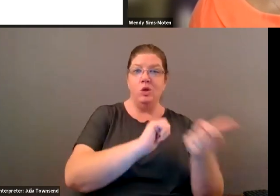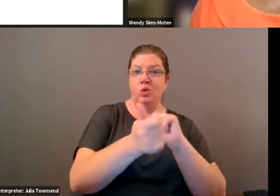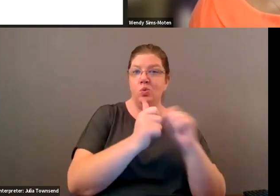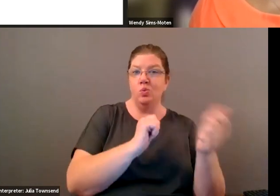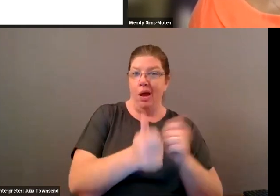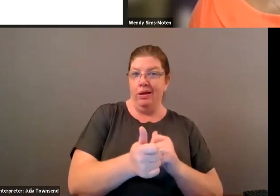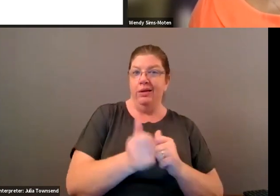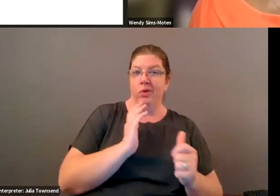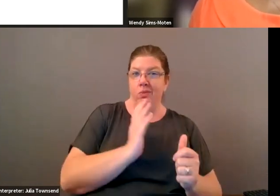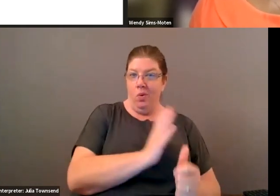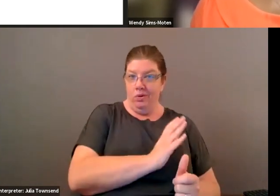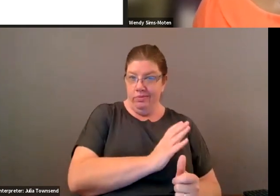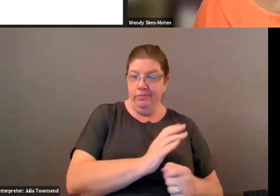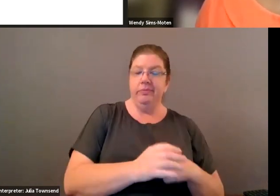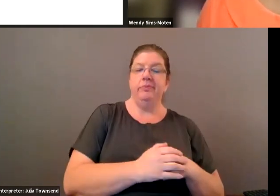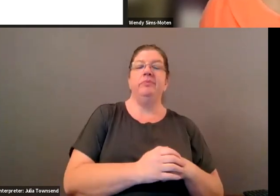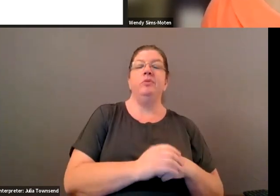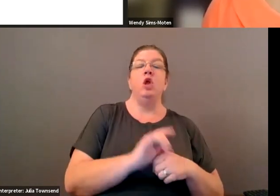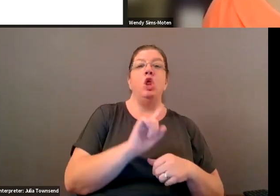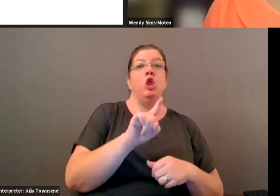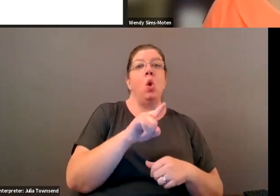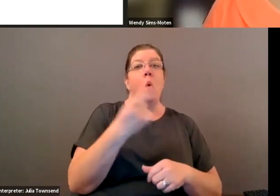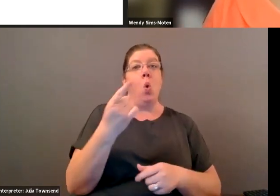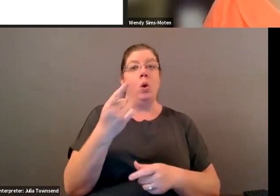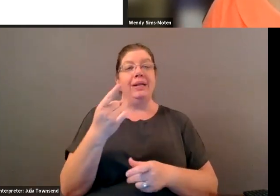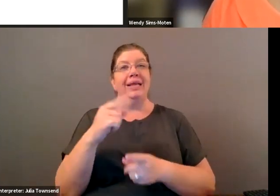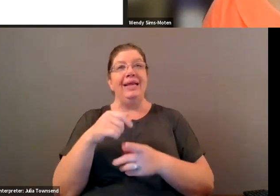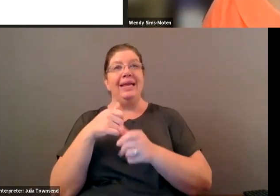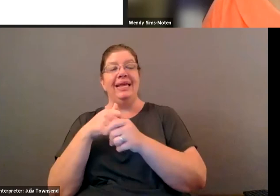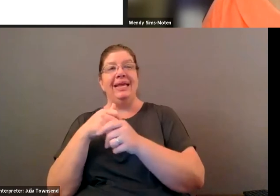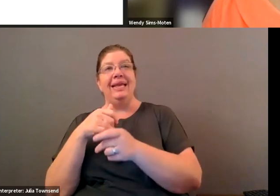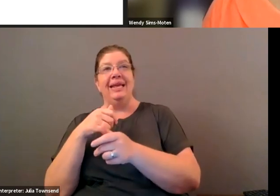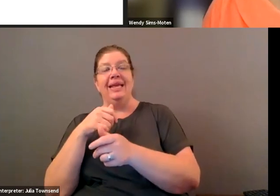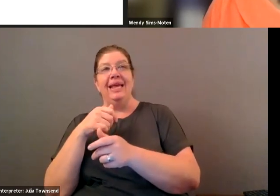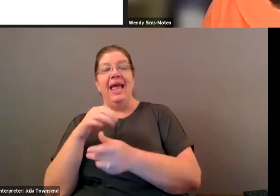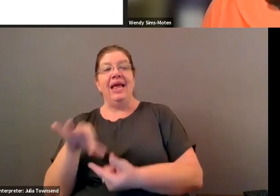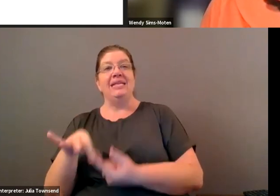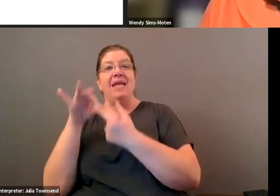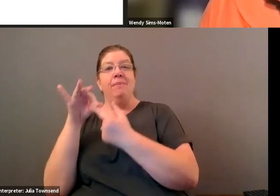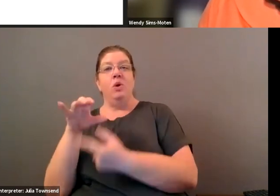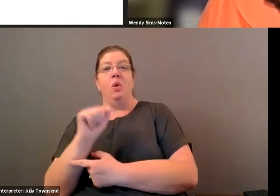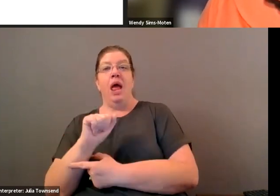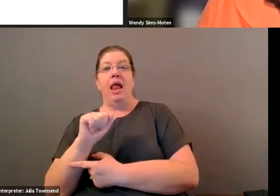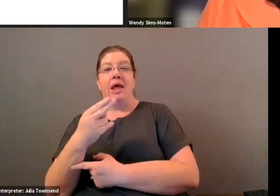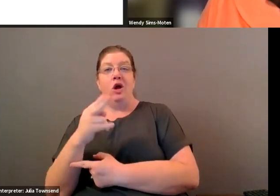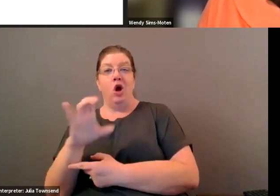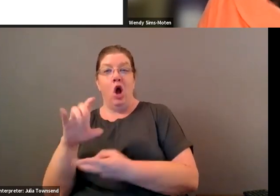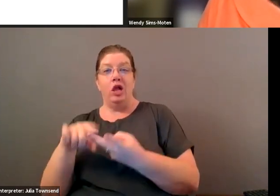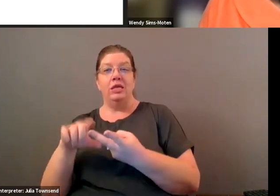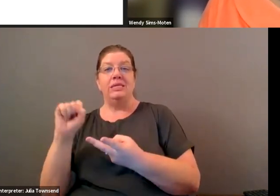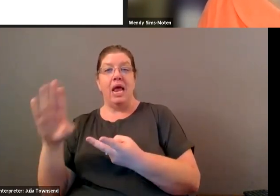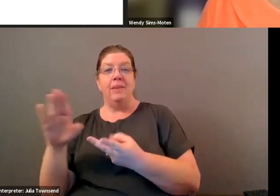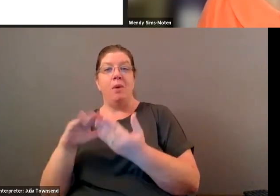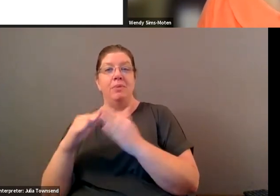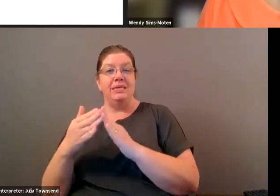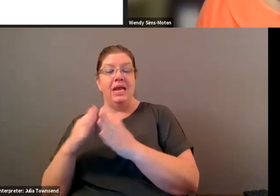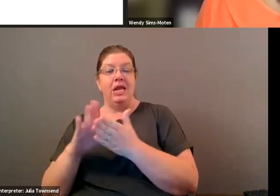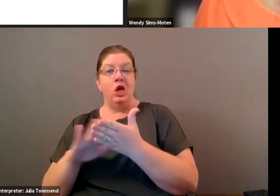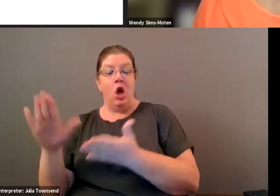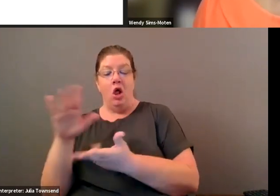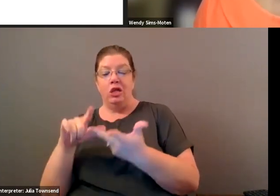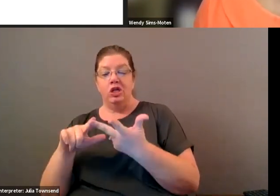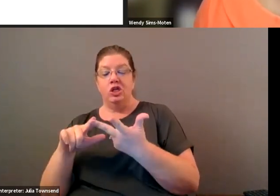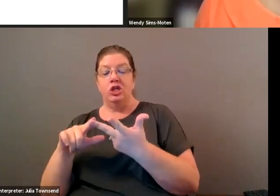office. The only exceptions were Allen Hancock College, Santa Barbara City College, and the Santa Barbara